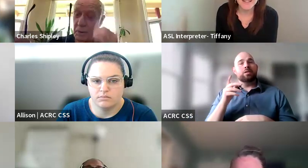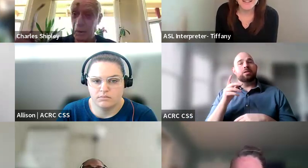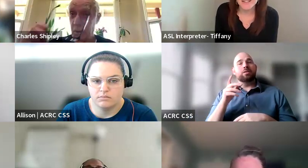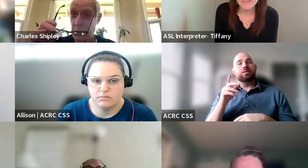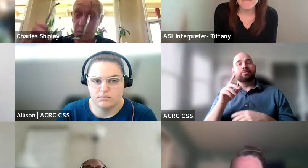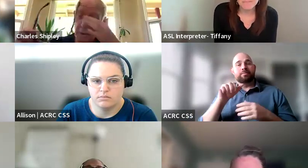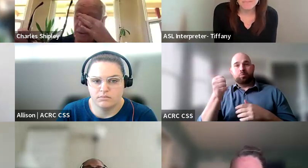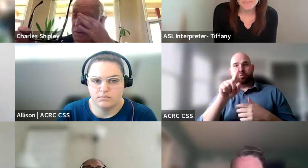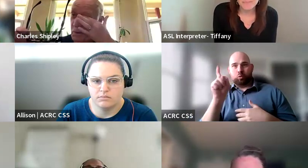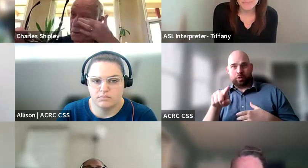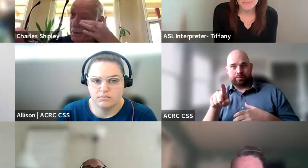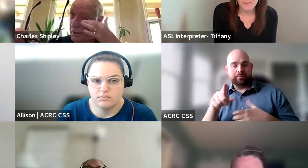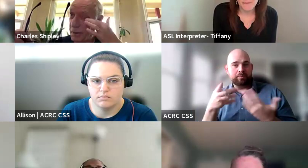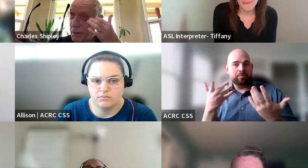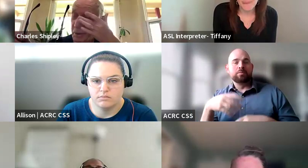else does.